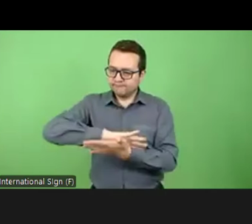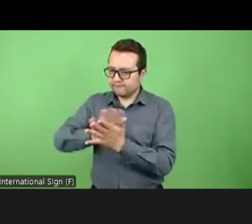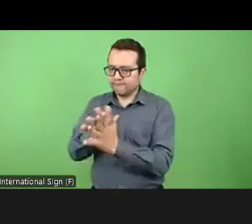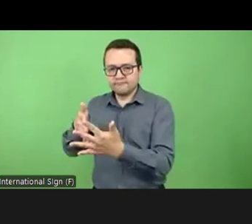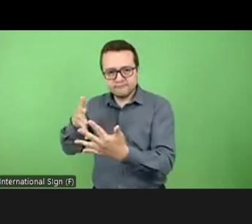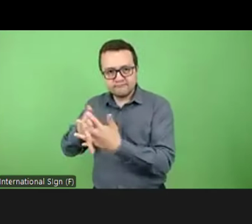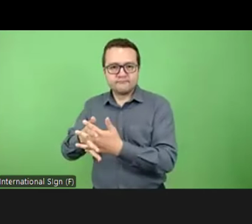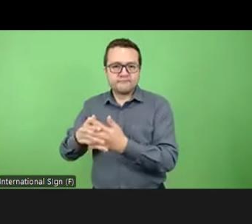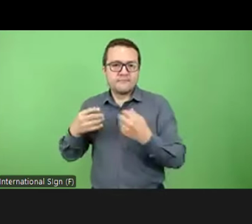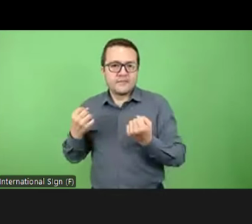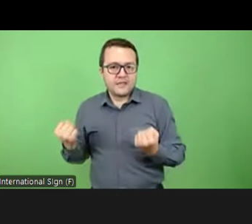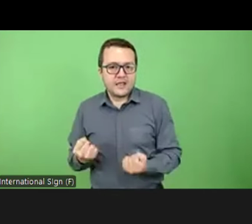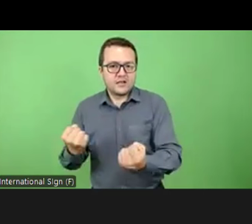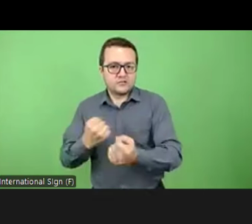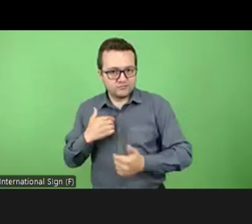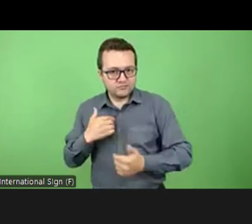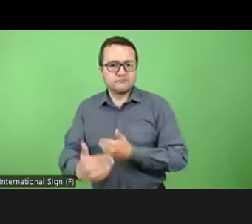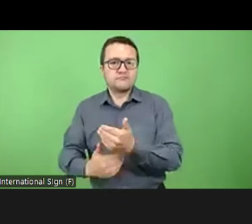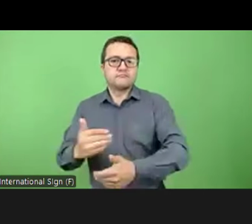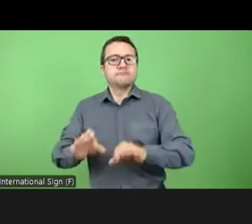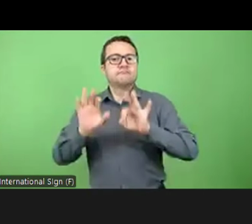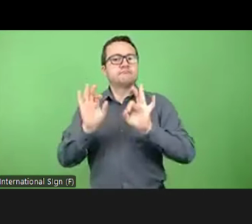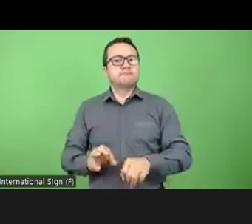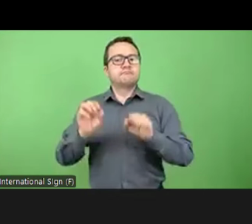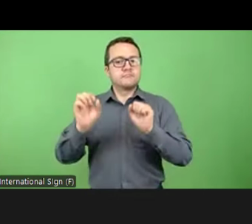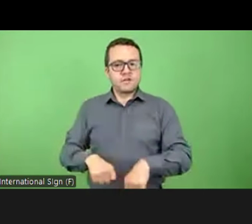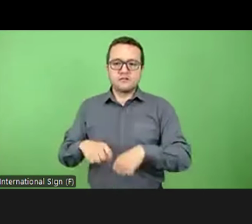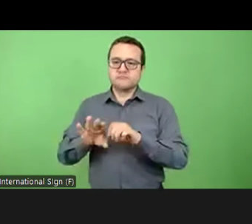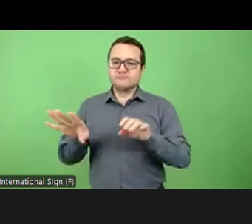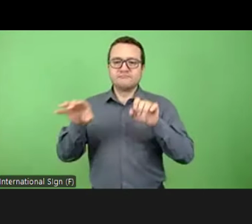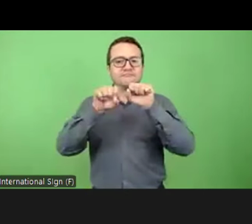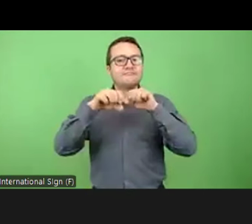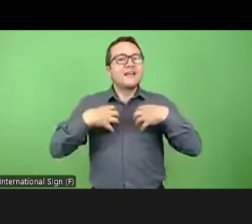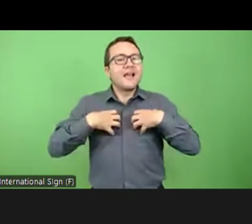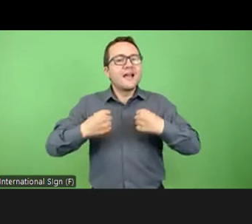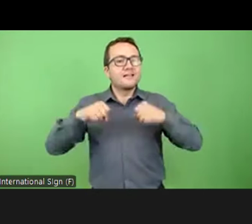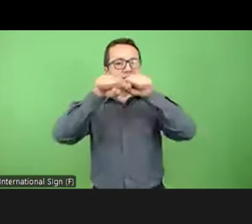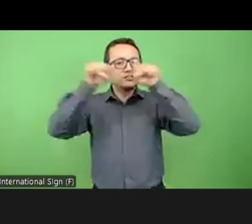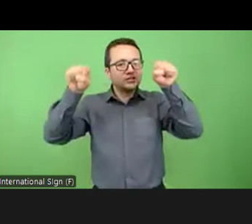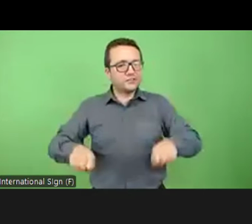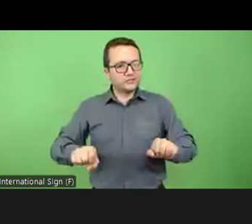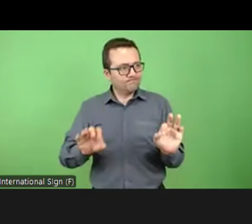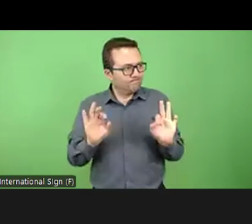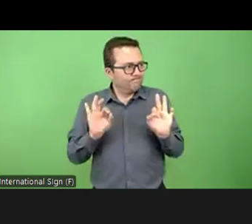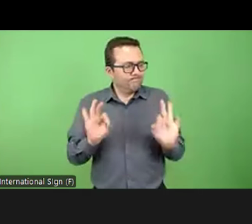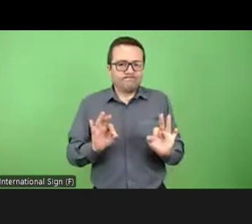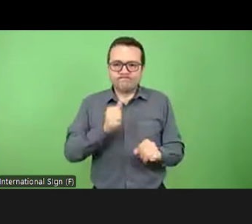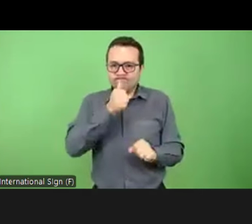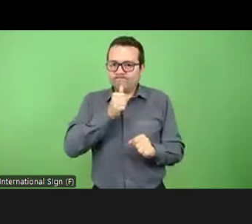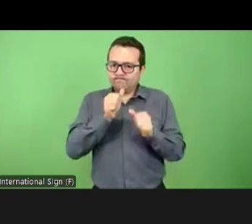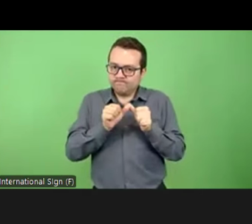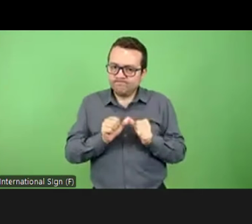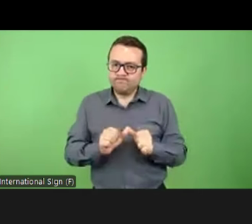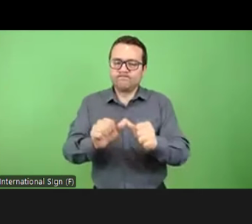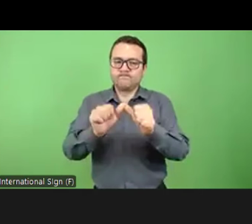para and el for them to be desarrollo able to be clear for de the una salud más development of equitativa the basada en la atención health integral. system En associated to the Brasil, region. In